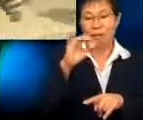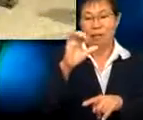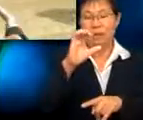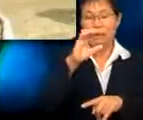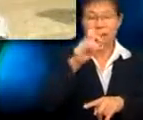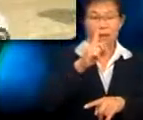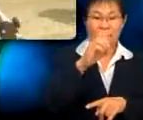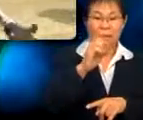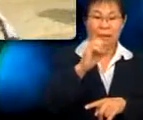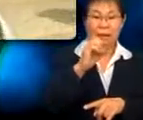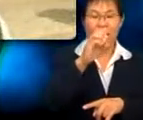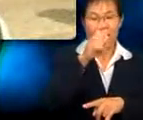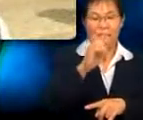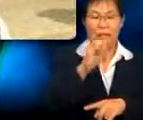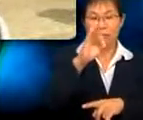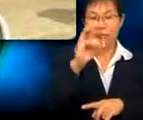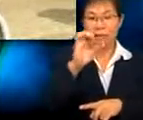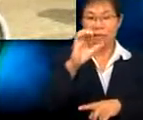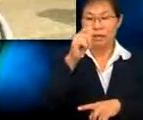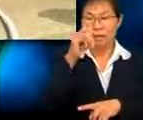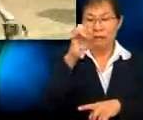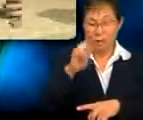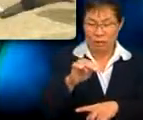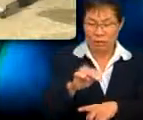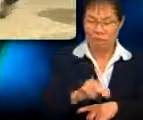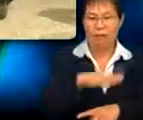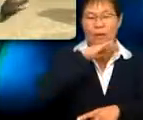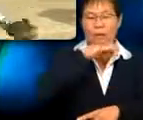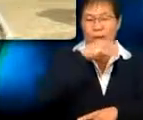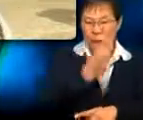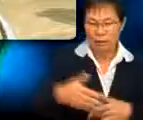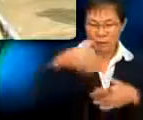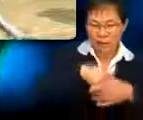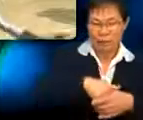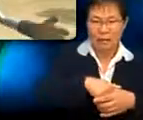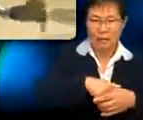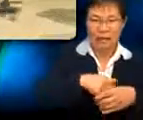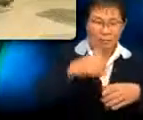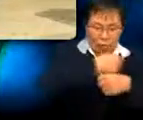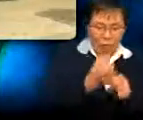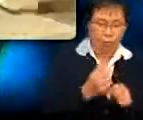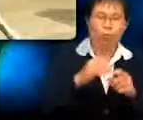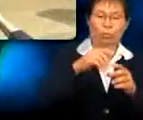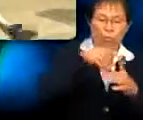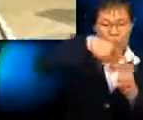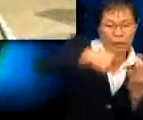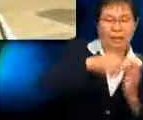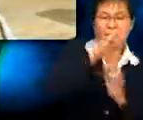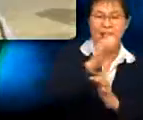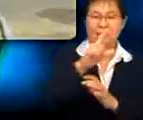Unlike the feces formed in defecation, the waste substances in excretion are formed within the